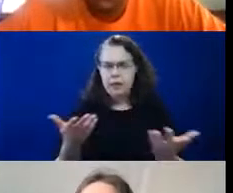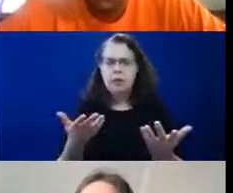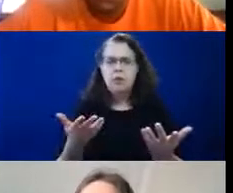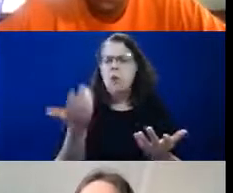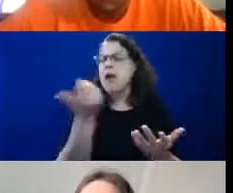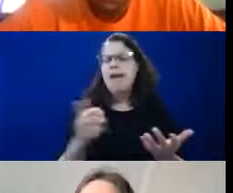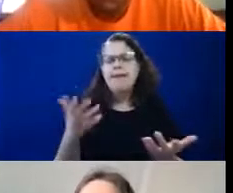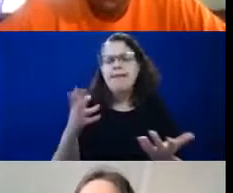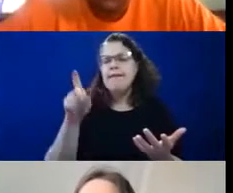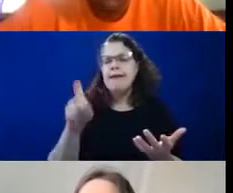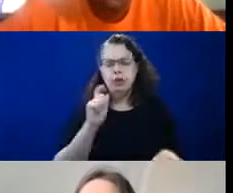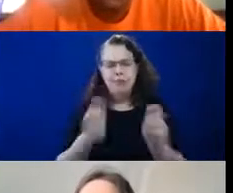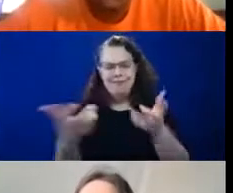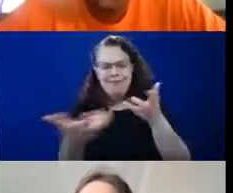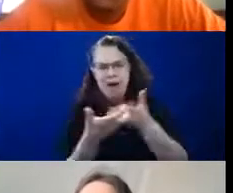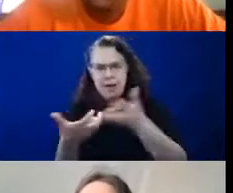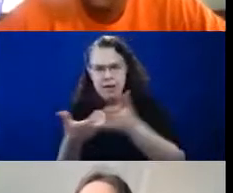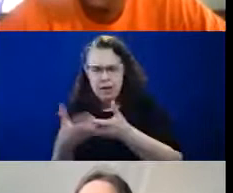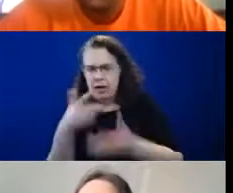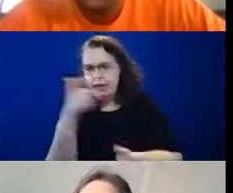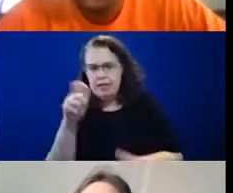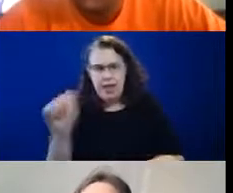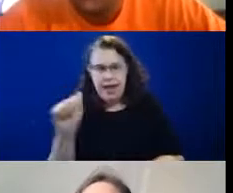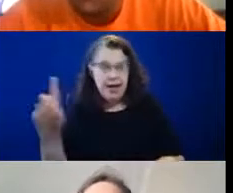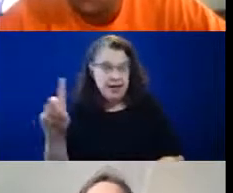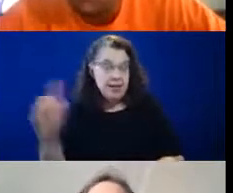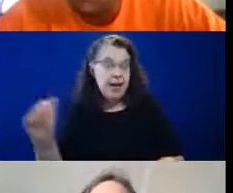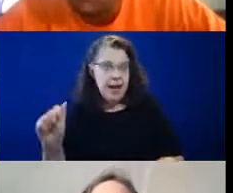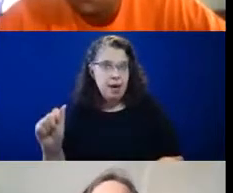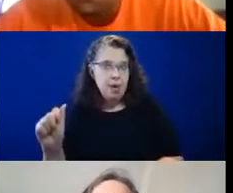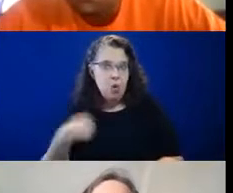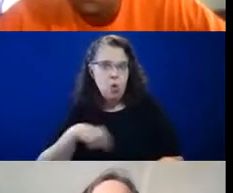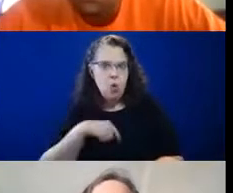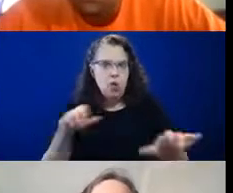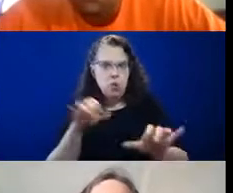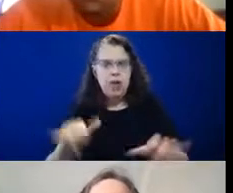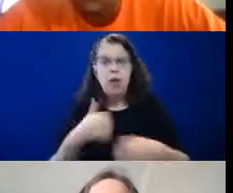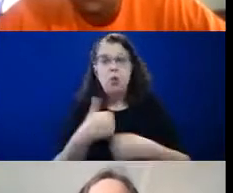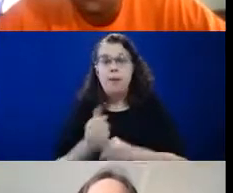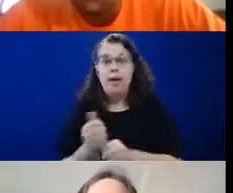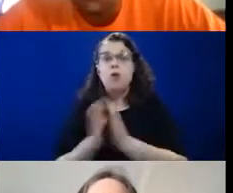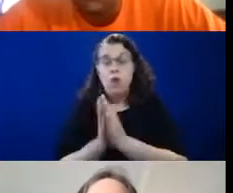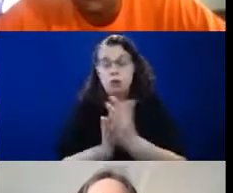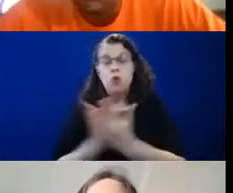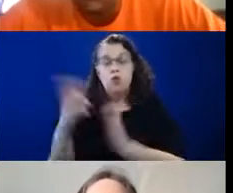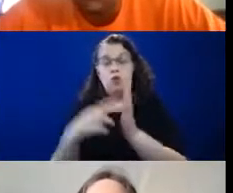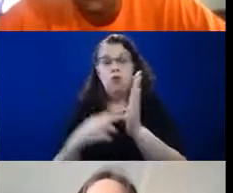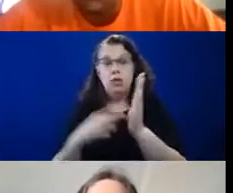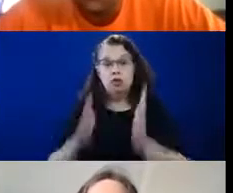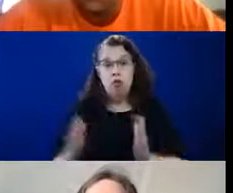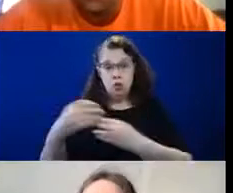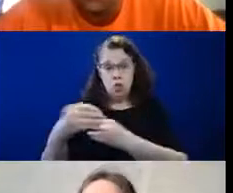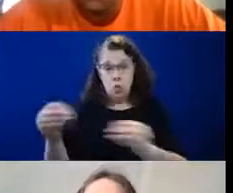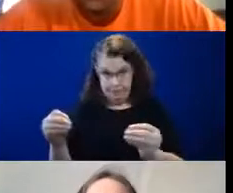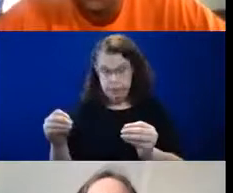be accommodated for because of the ADA, it is done. We put in a request through the registrar's office. So again,